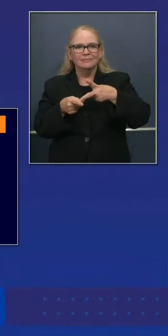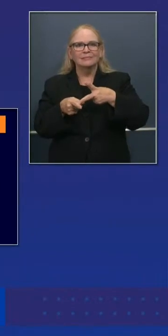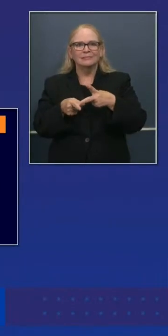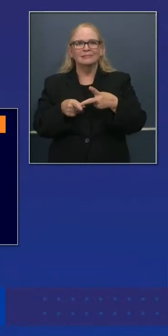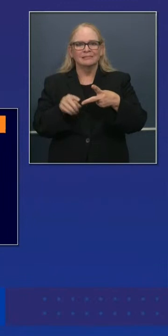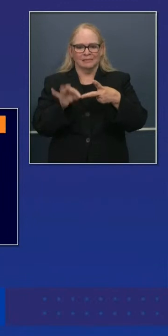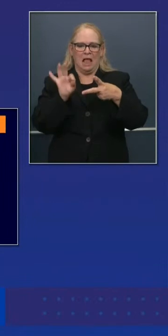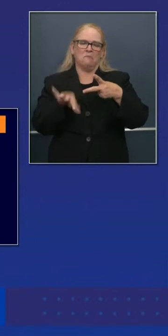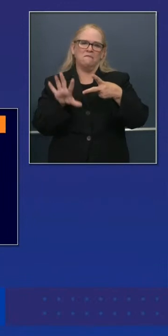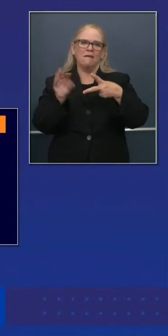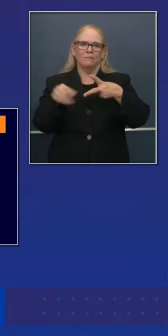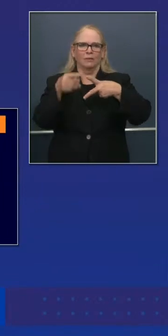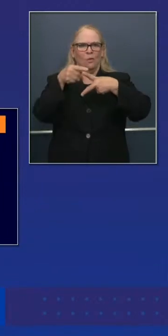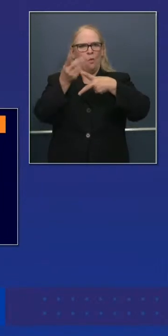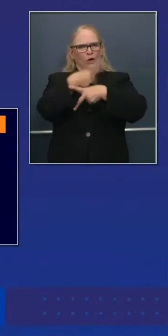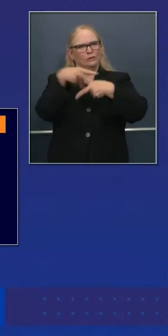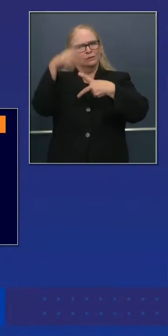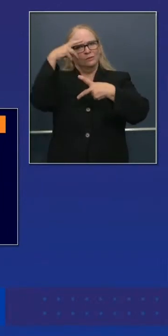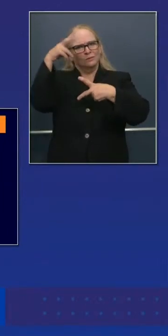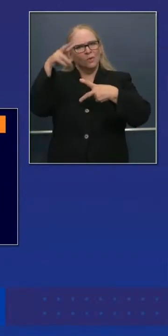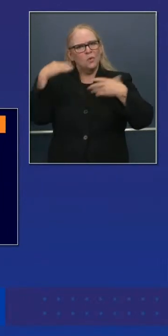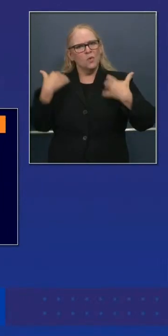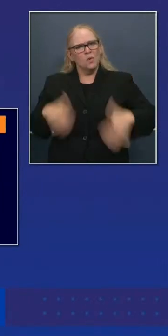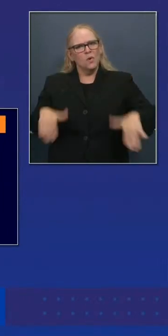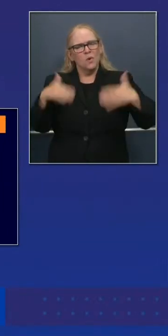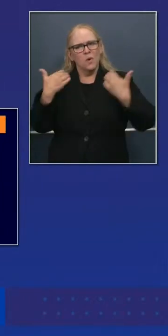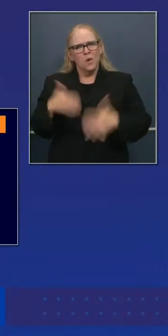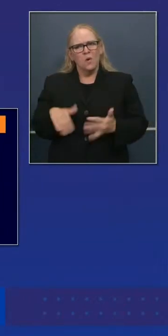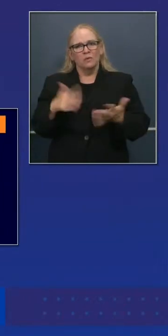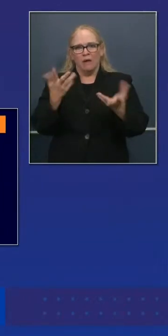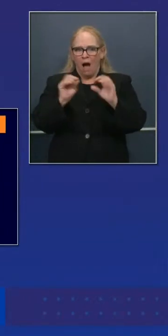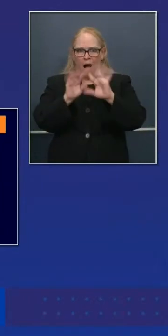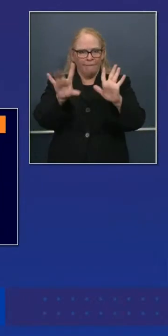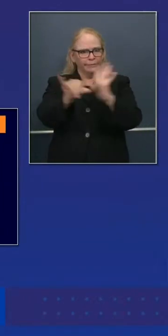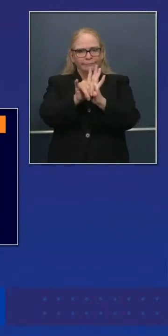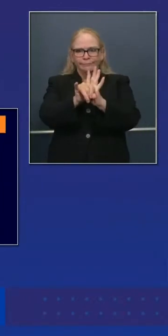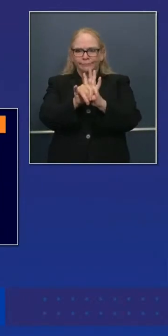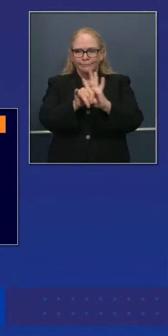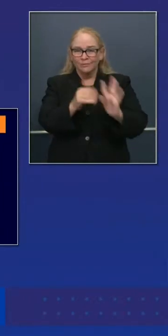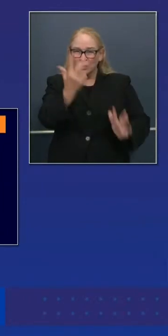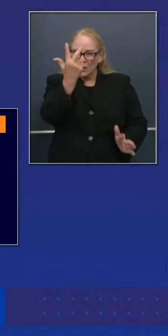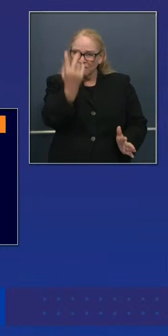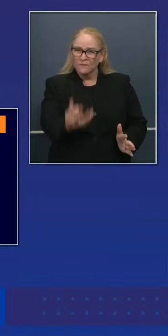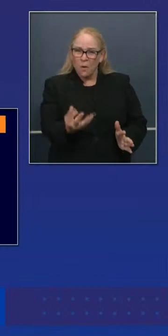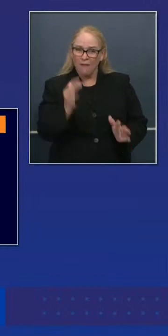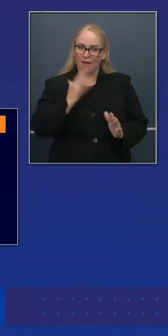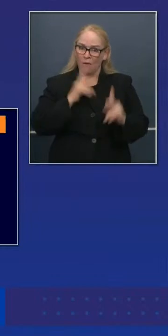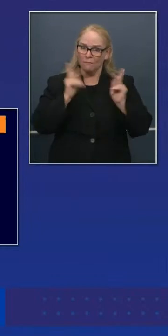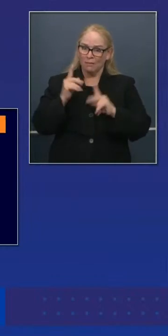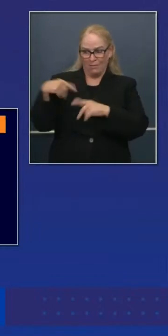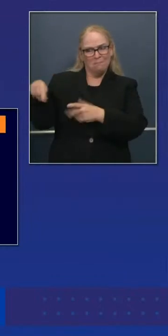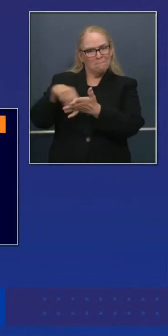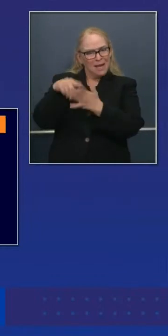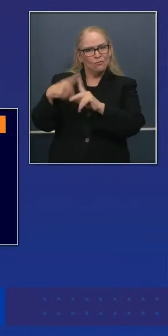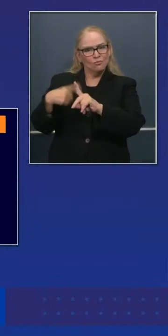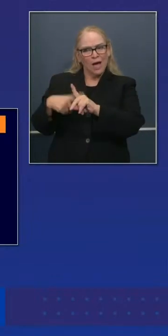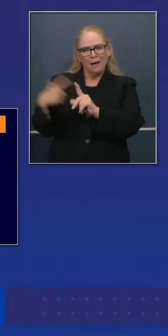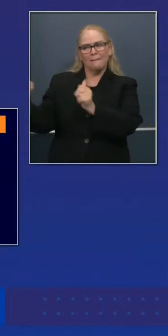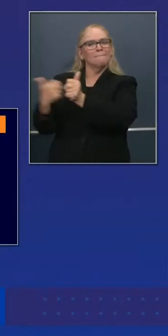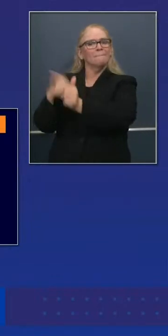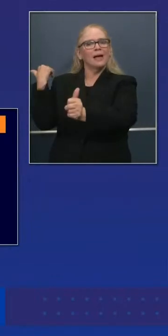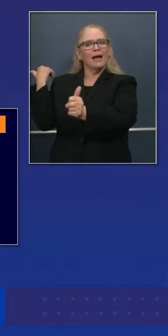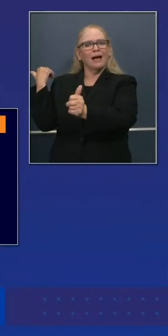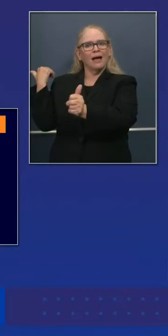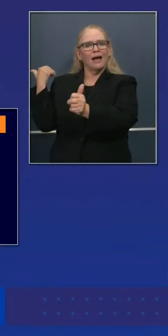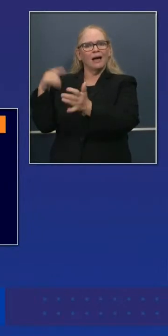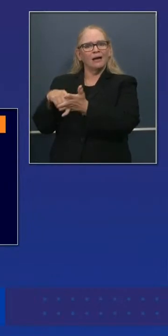this lens of equity, issues of disparity. 3/4 of renters that have fallen behind in this category.